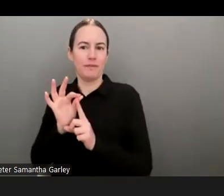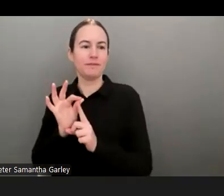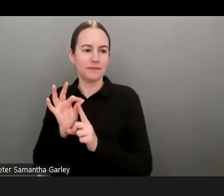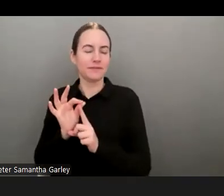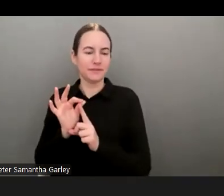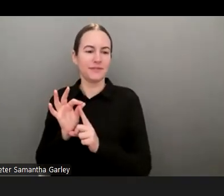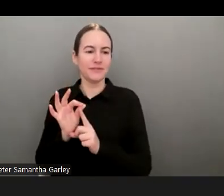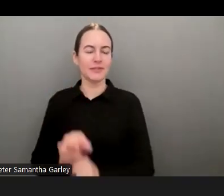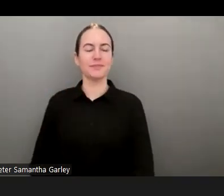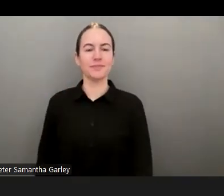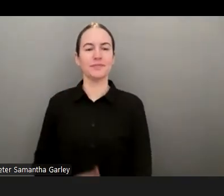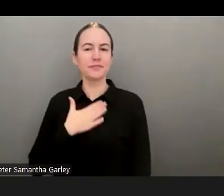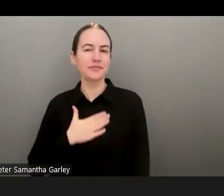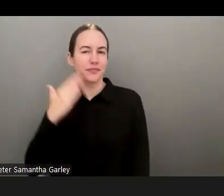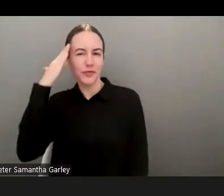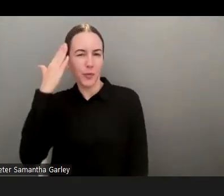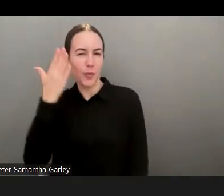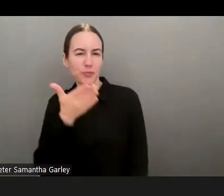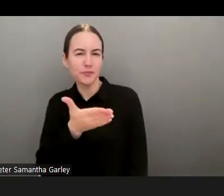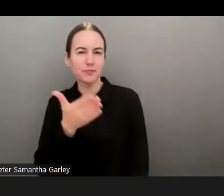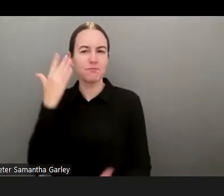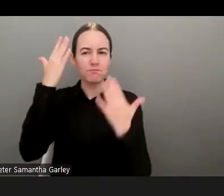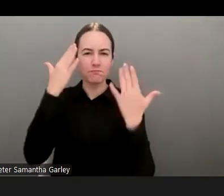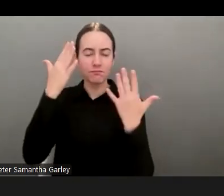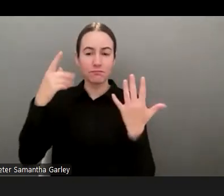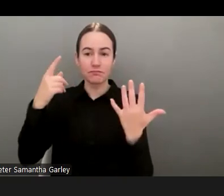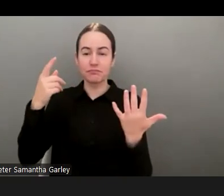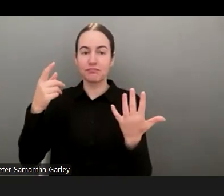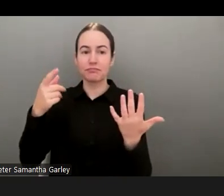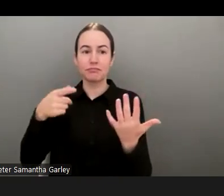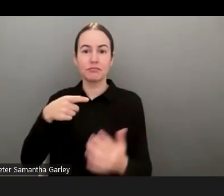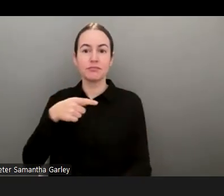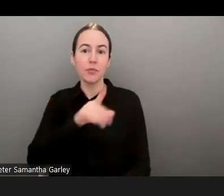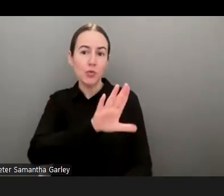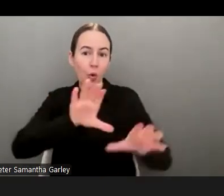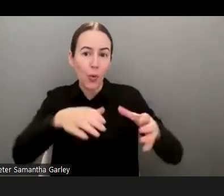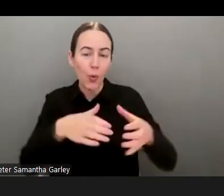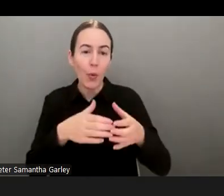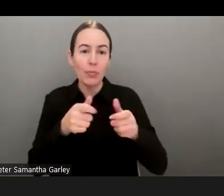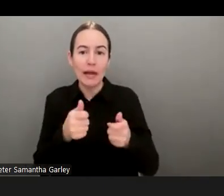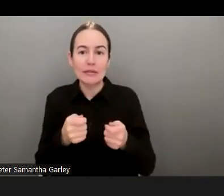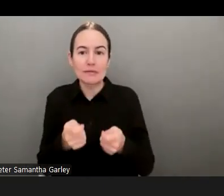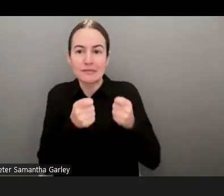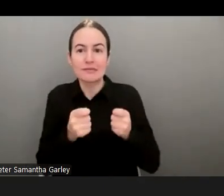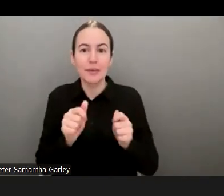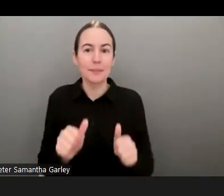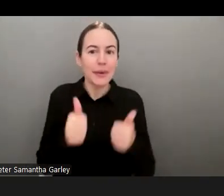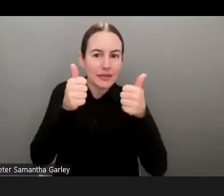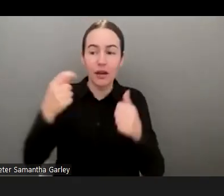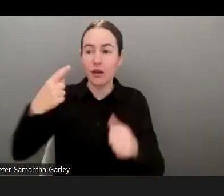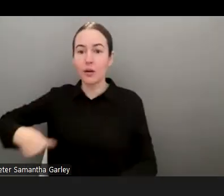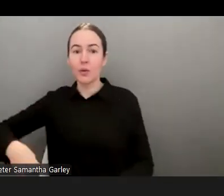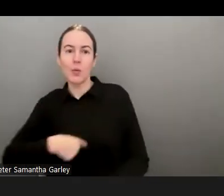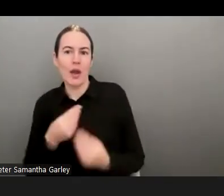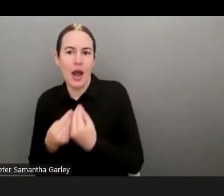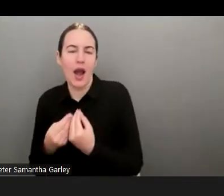do you think is there something that we could try to do, or that you could do better, or what is needed for this to become a